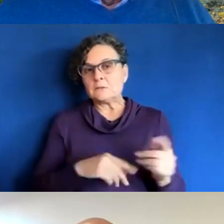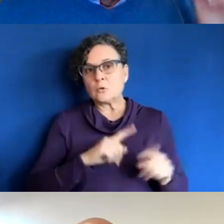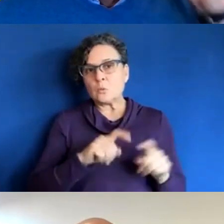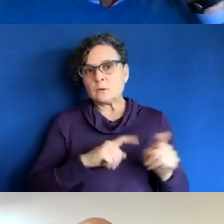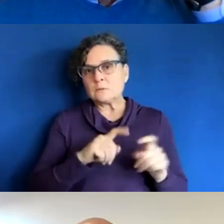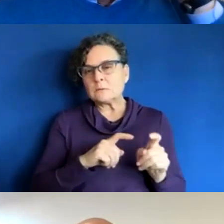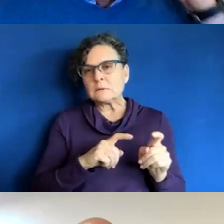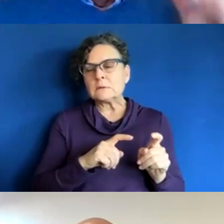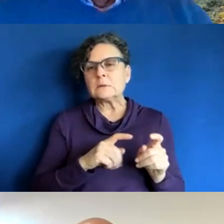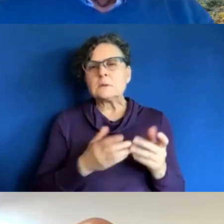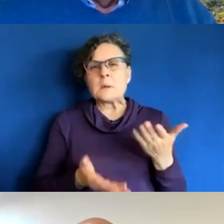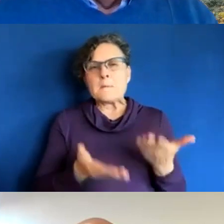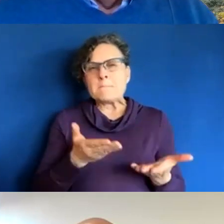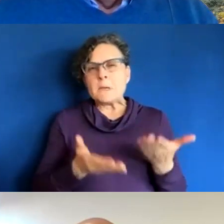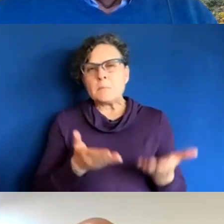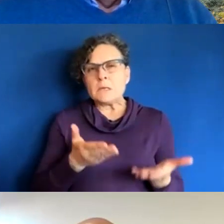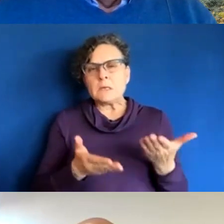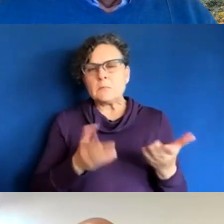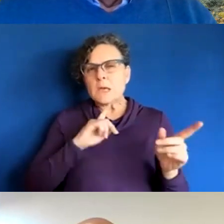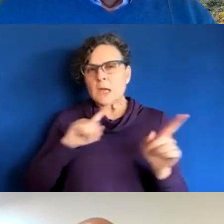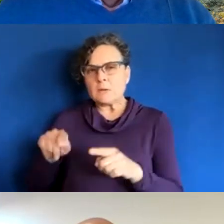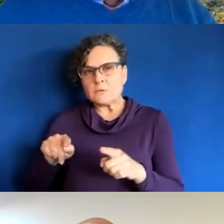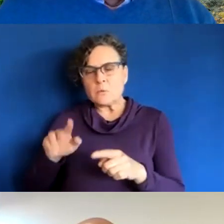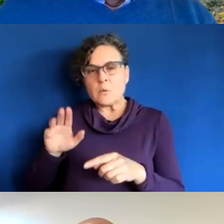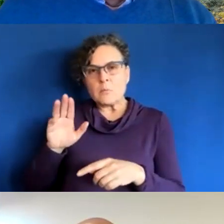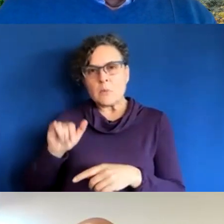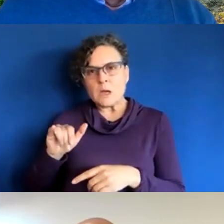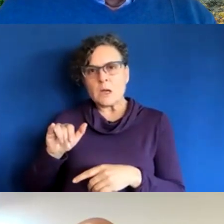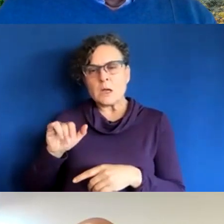might go toward our supervisors or